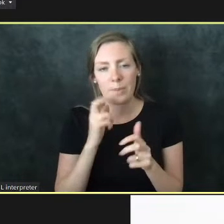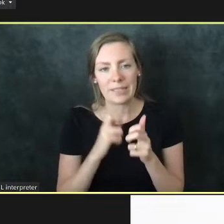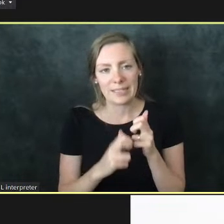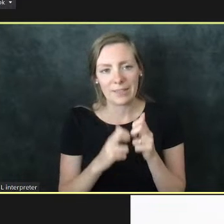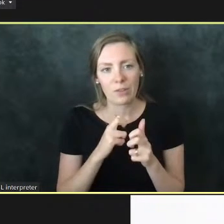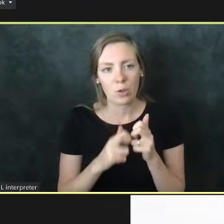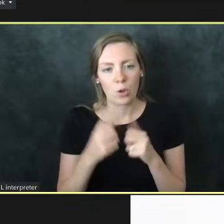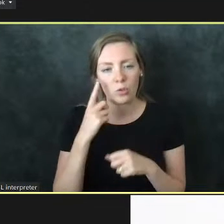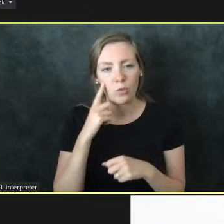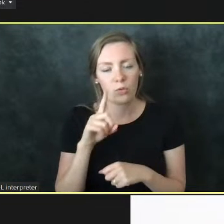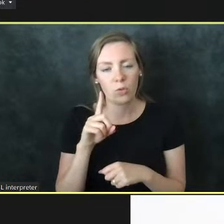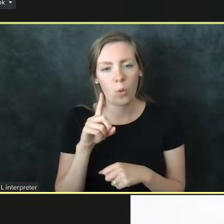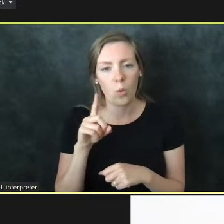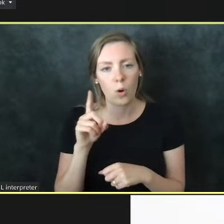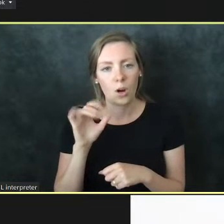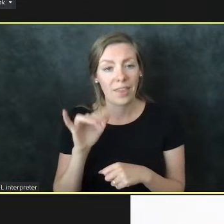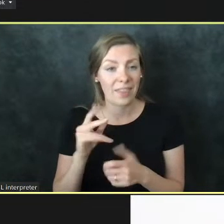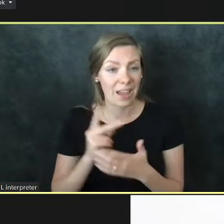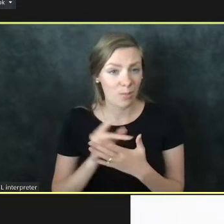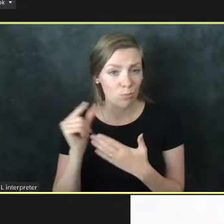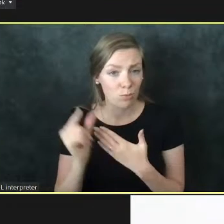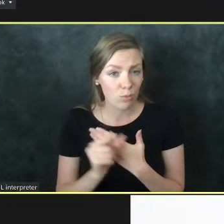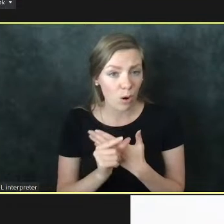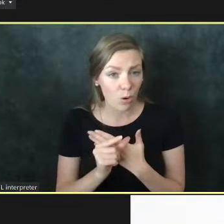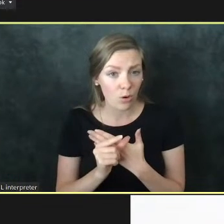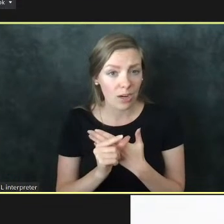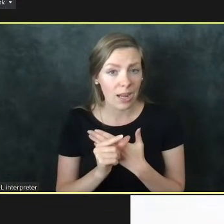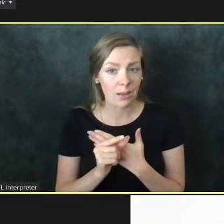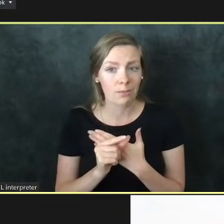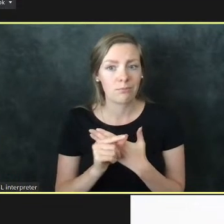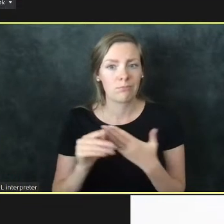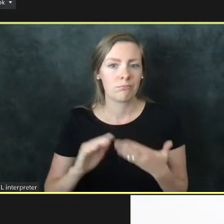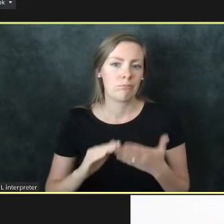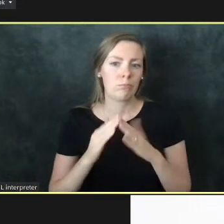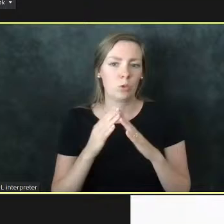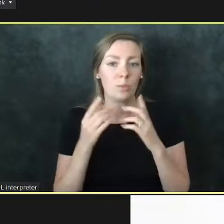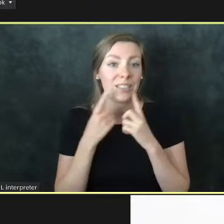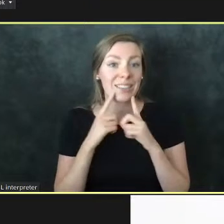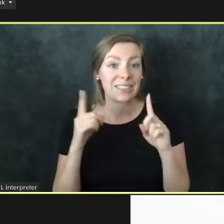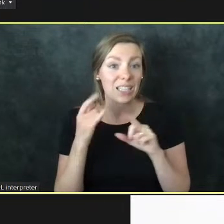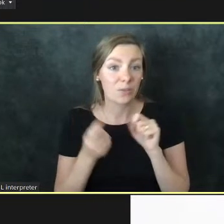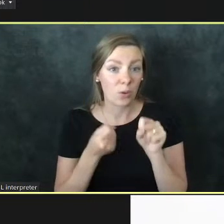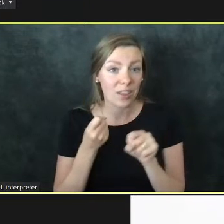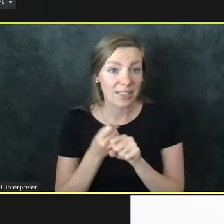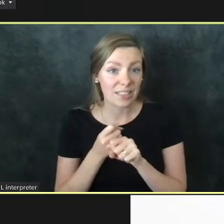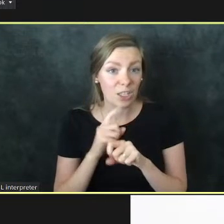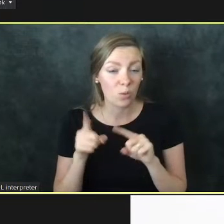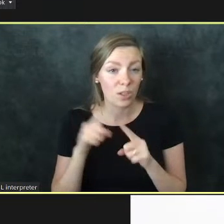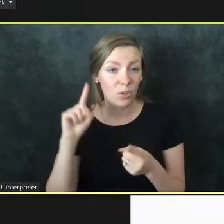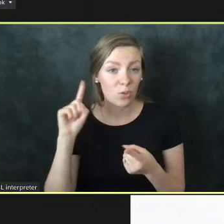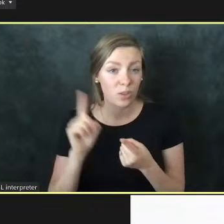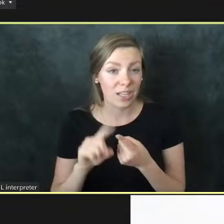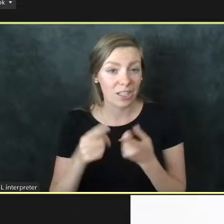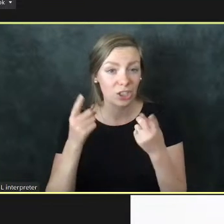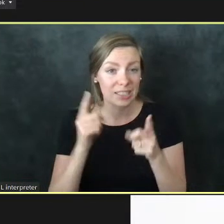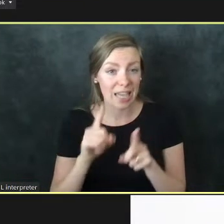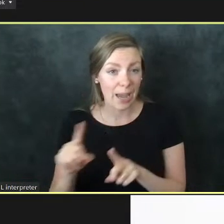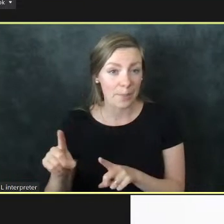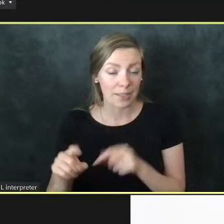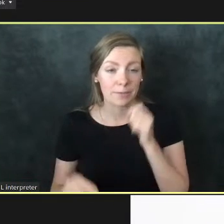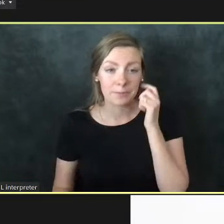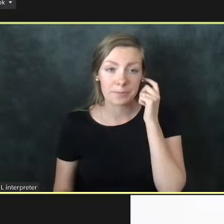for that para program ese programa, this year once those reductions are made. ya que